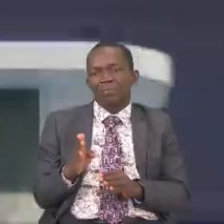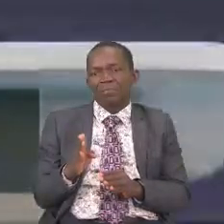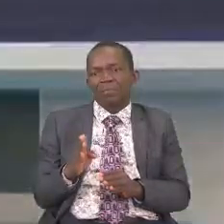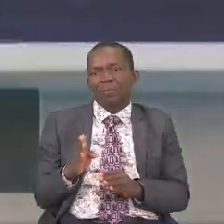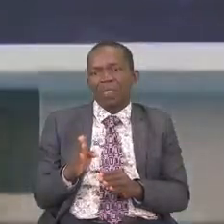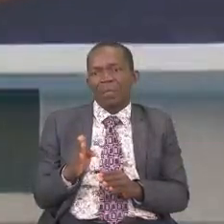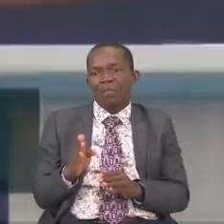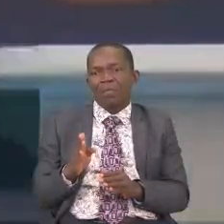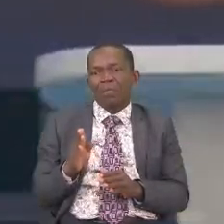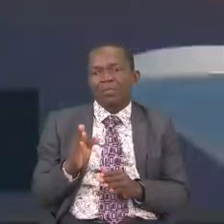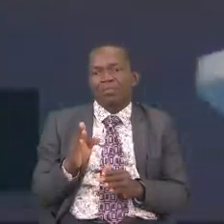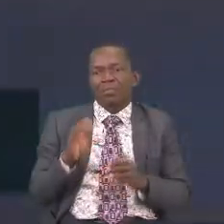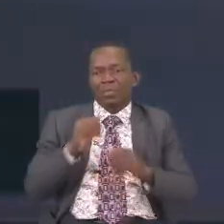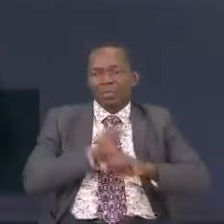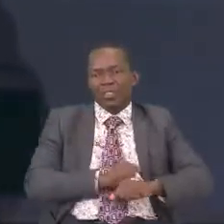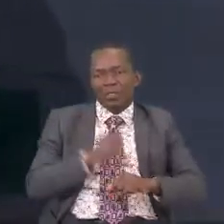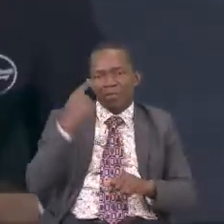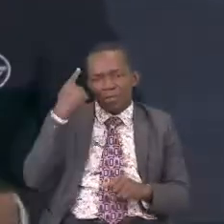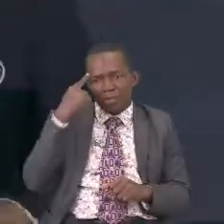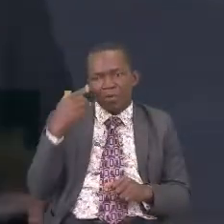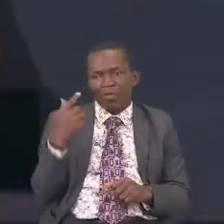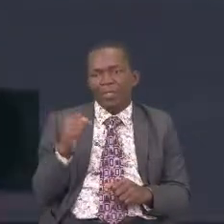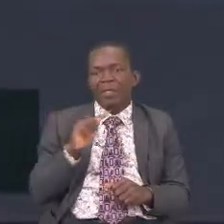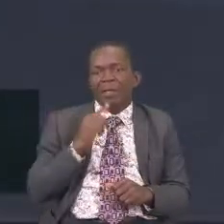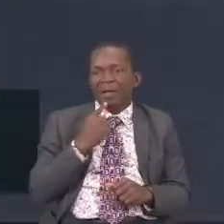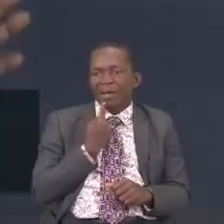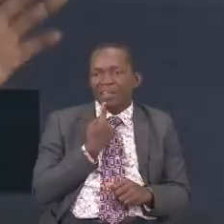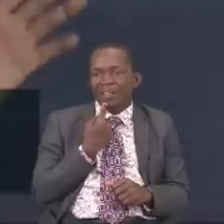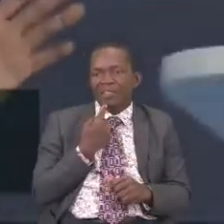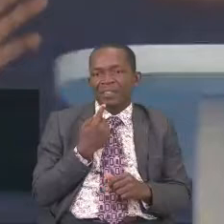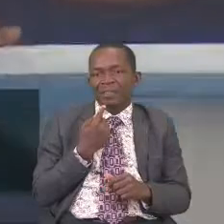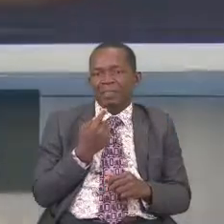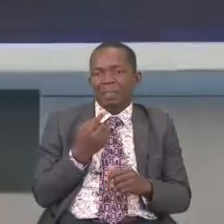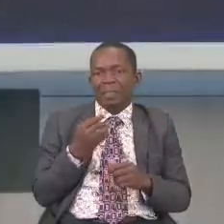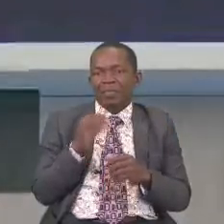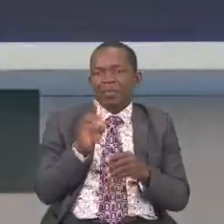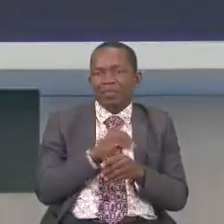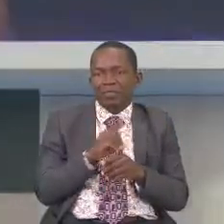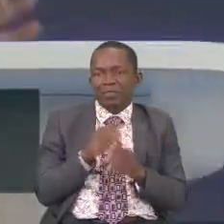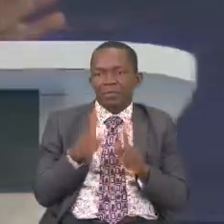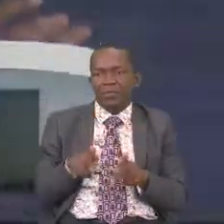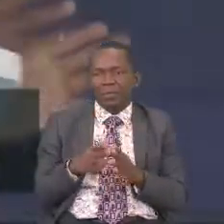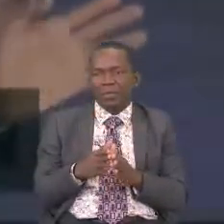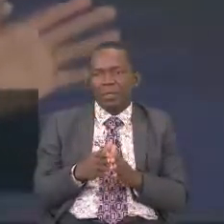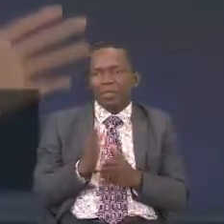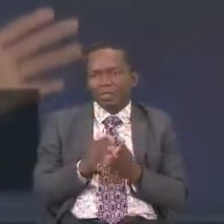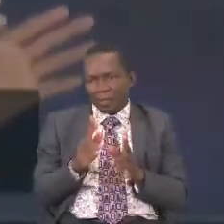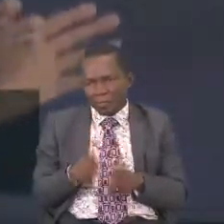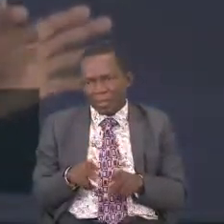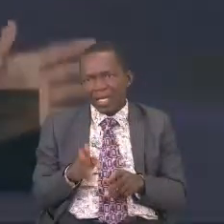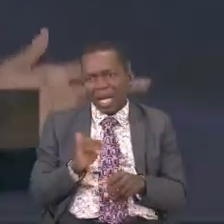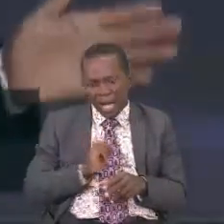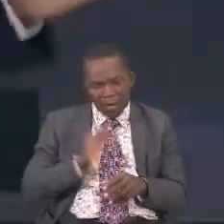older people of the past generation, they used to sing, I will be at my